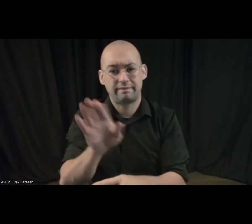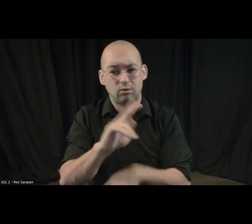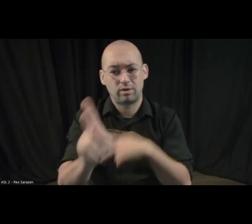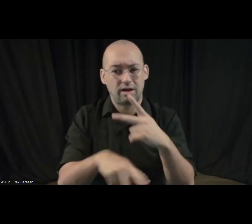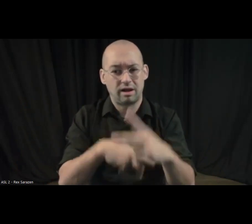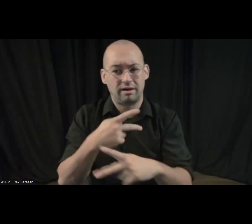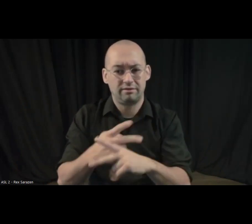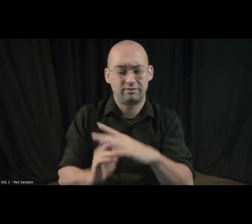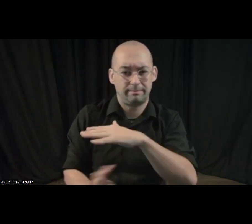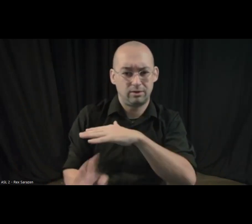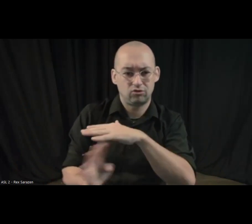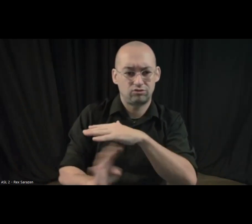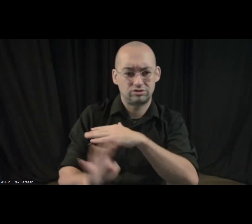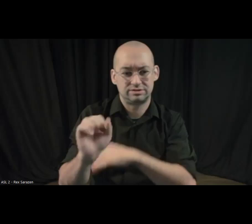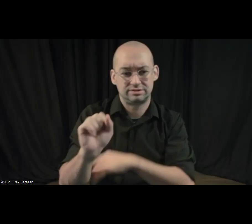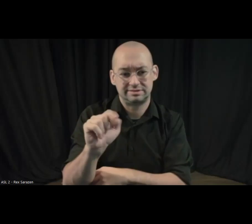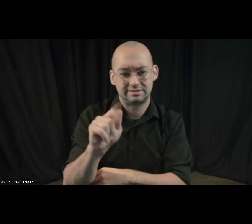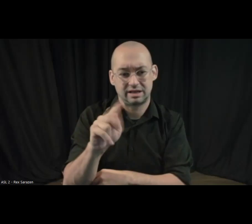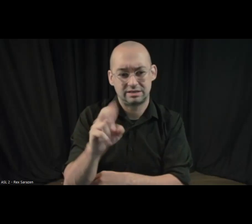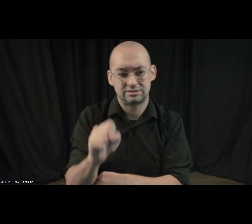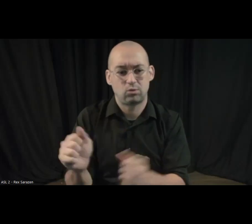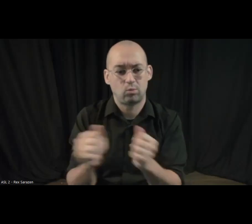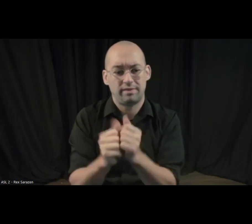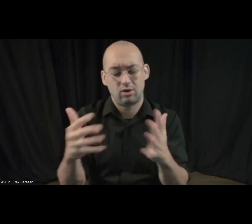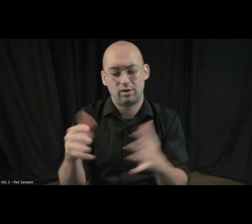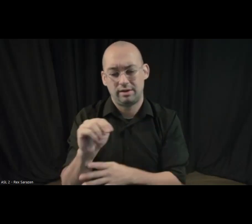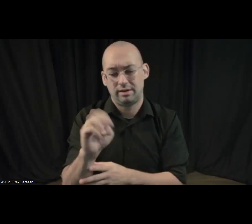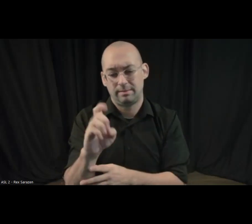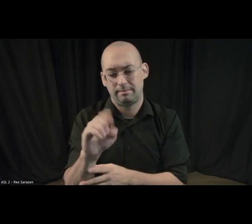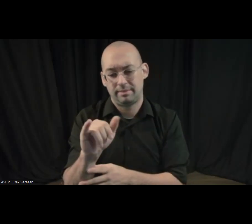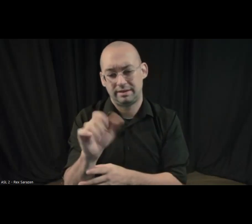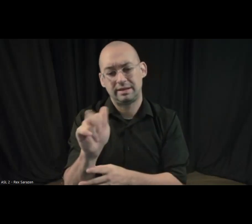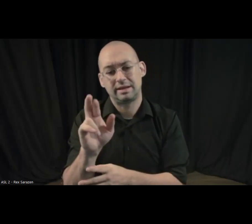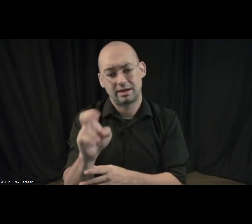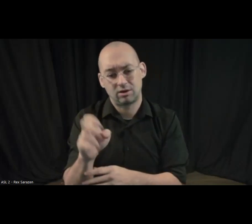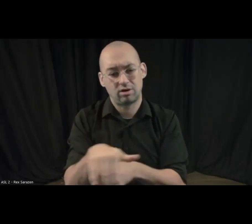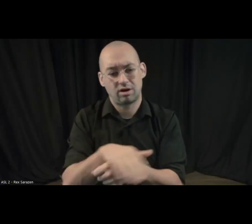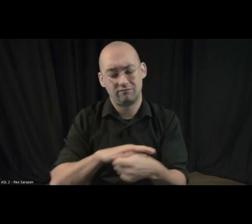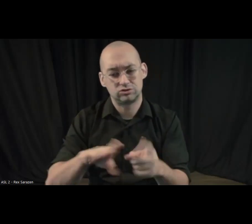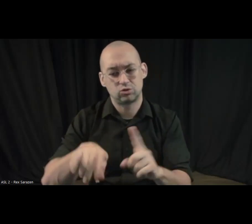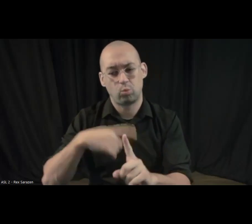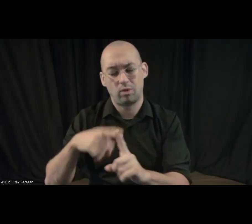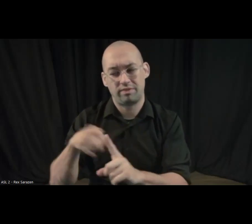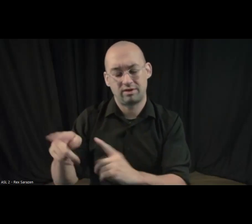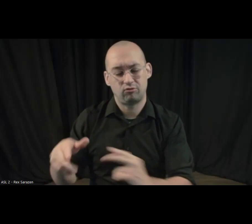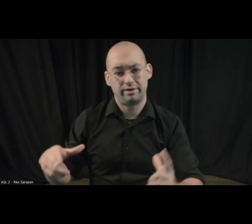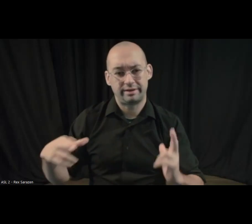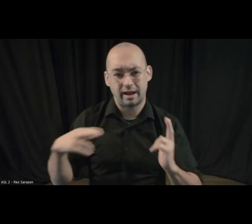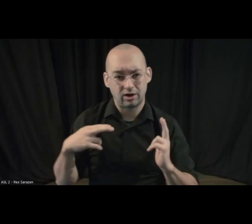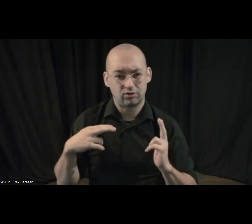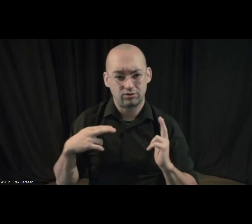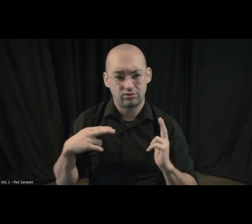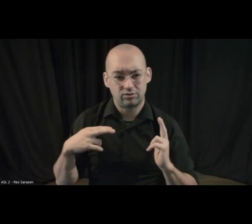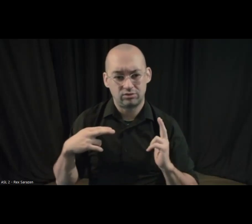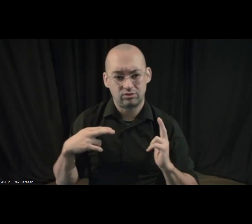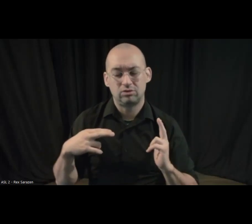status, possibly without Medicare coverage when they retire. And to kind of unpack all of that, again, I'm not going to go